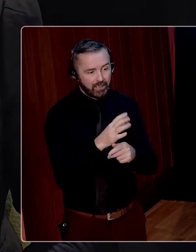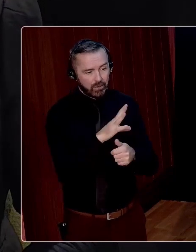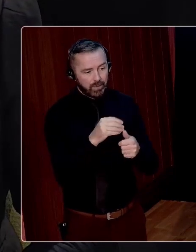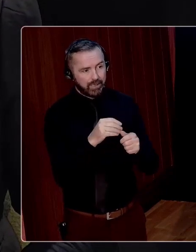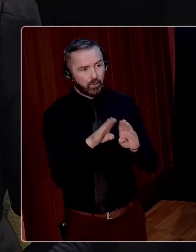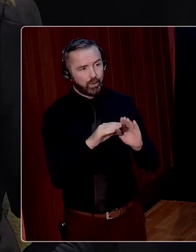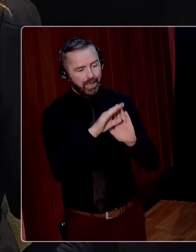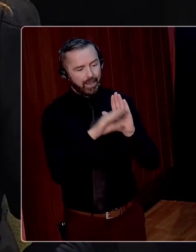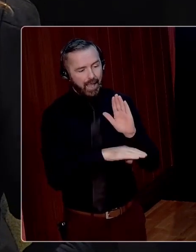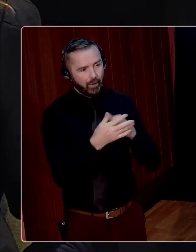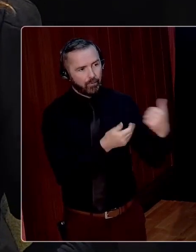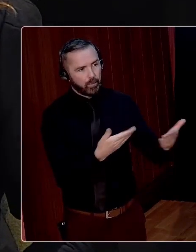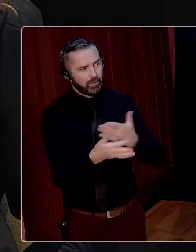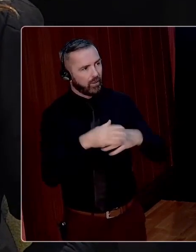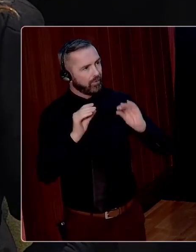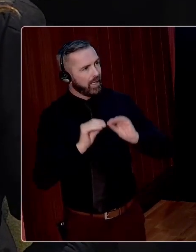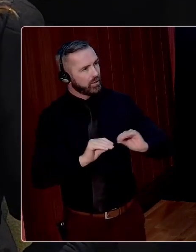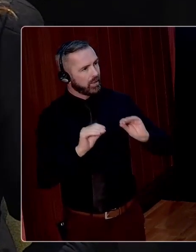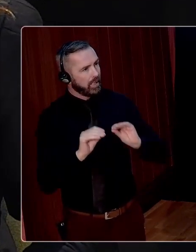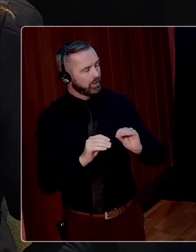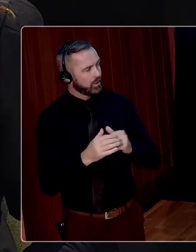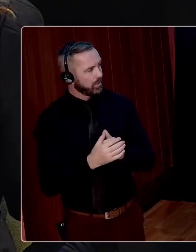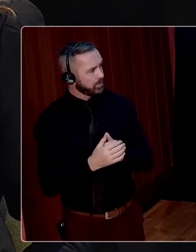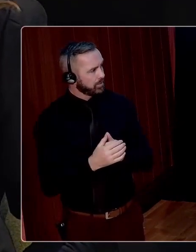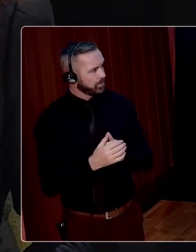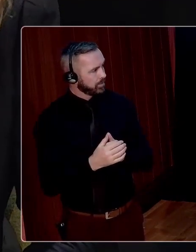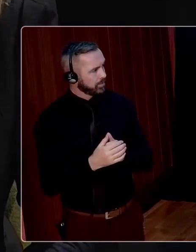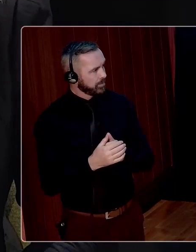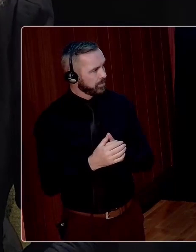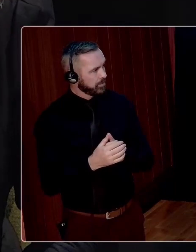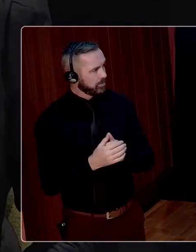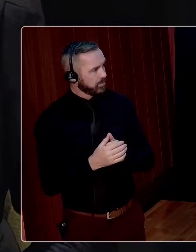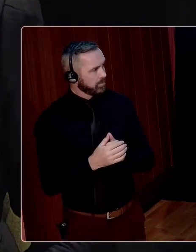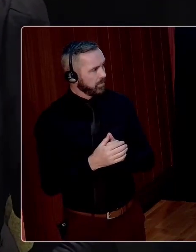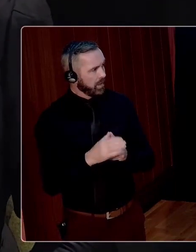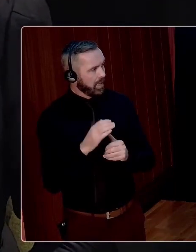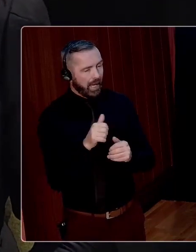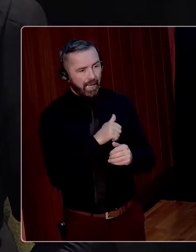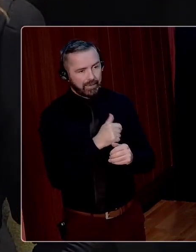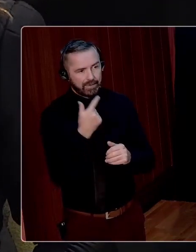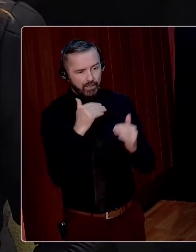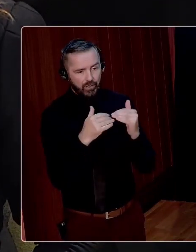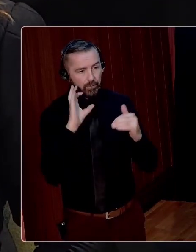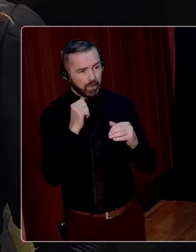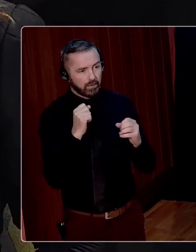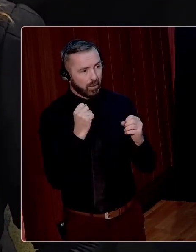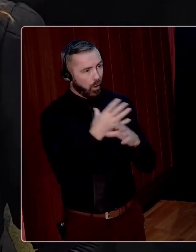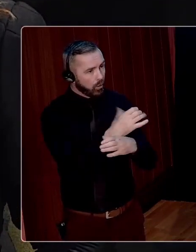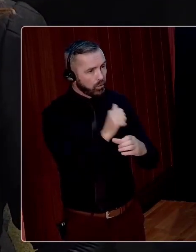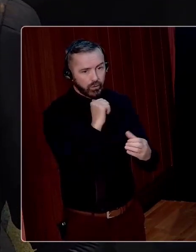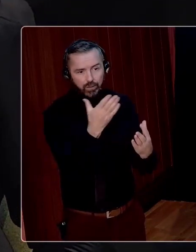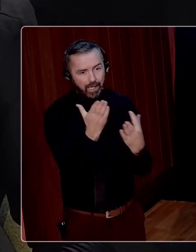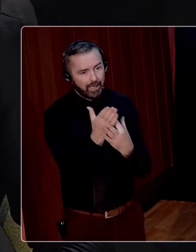lack of provision of education at the secondary level, because not all the country had access. And we heard